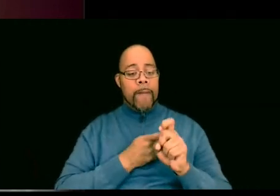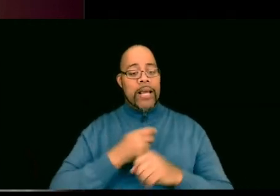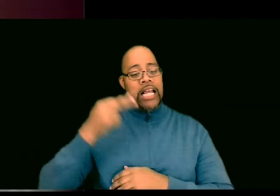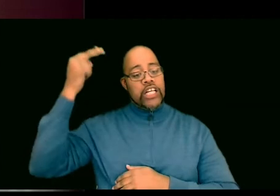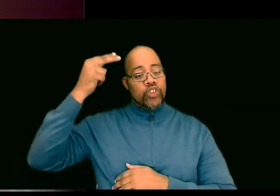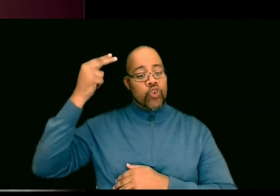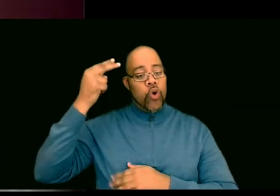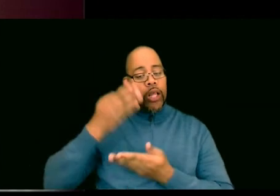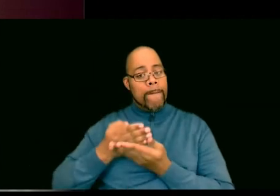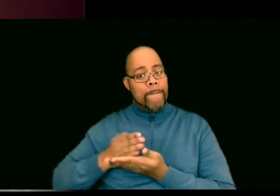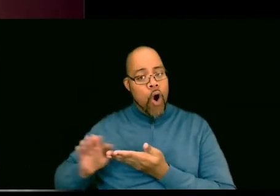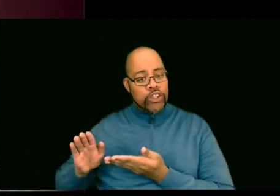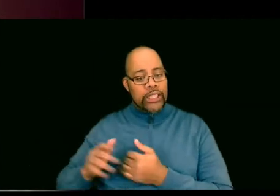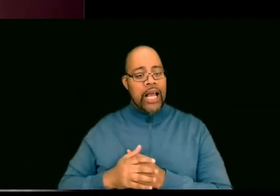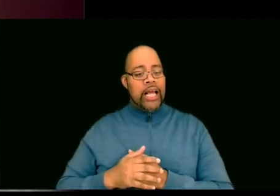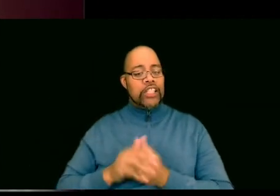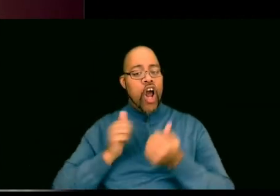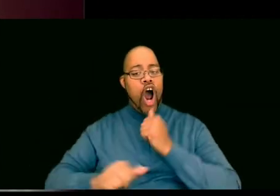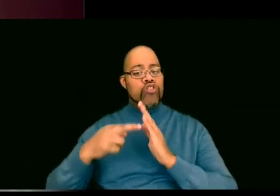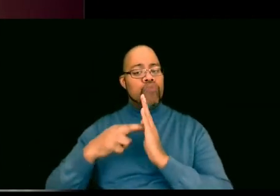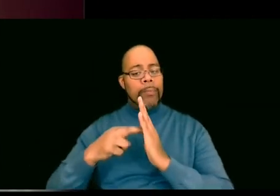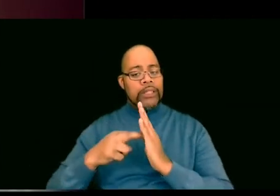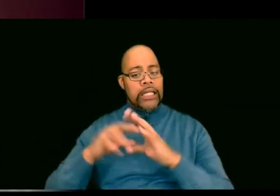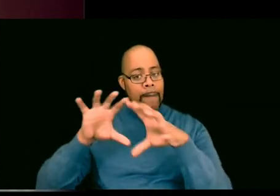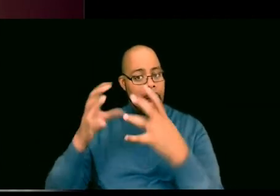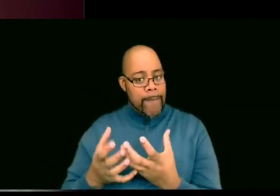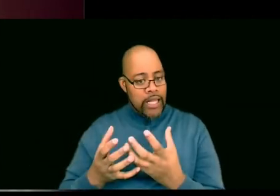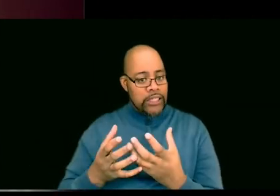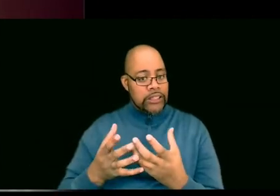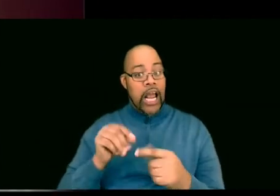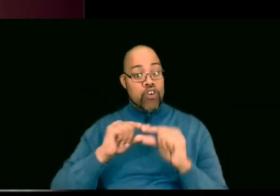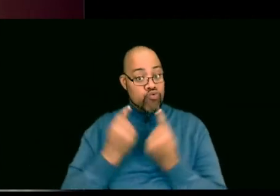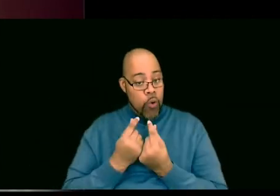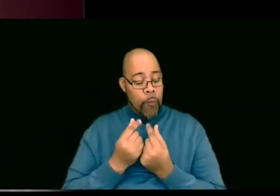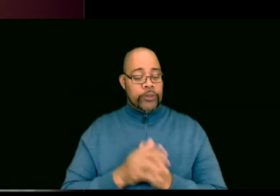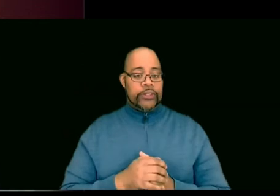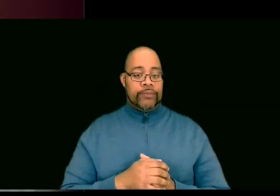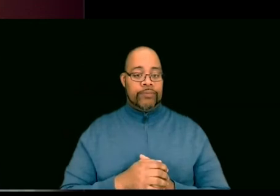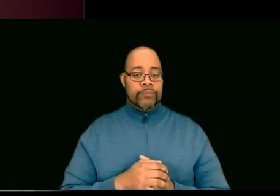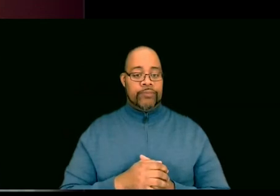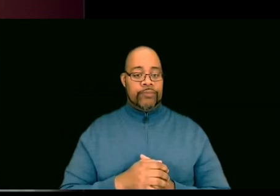people from the historically marginalized and underrepresented populations and groups